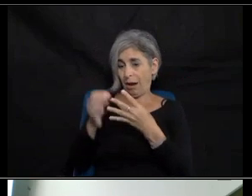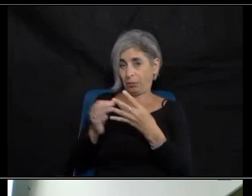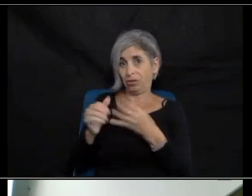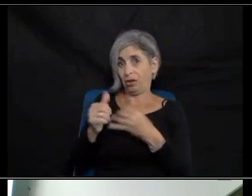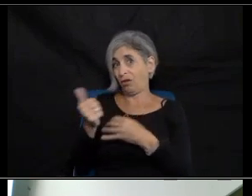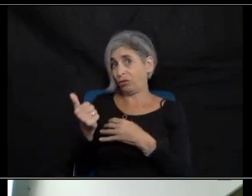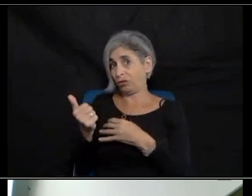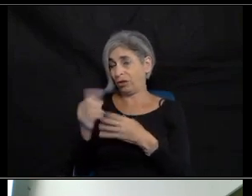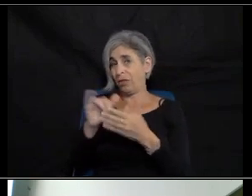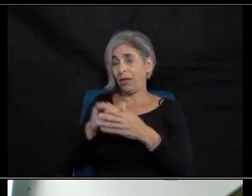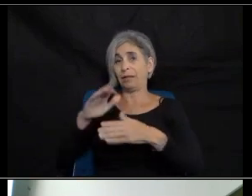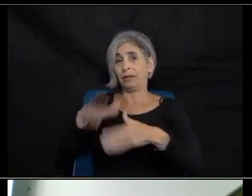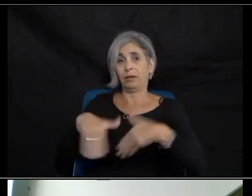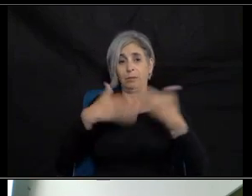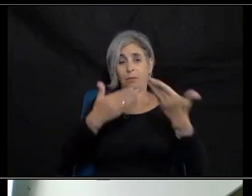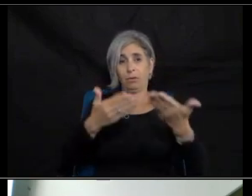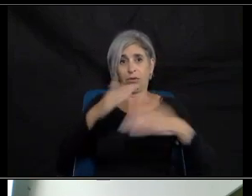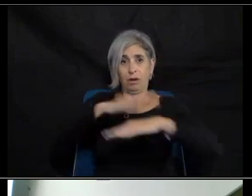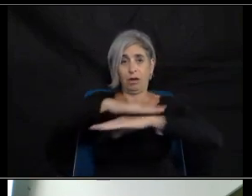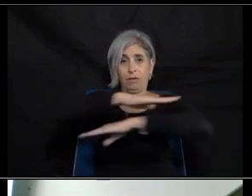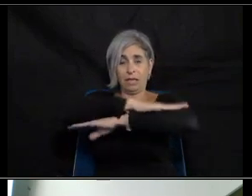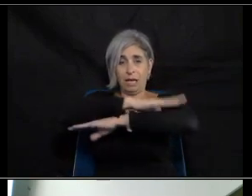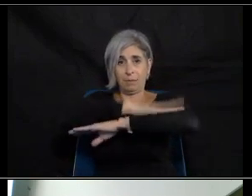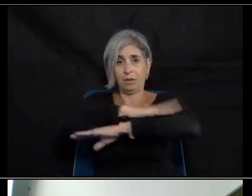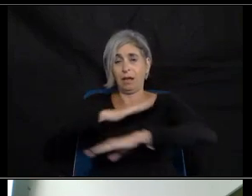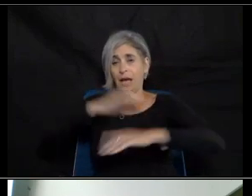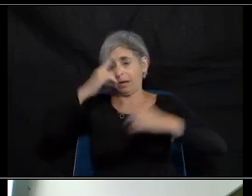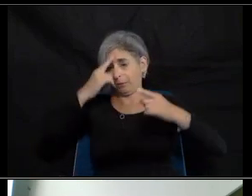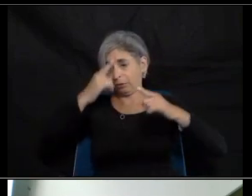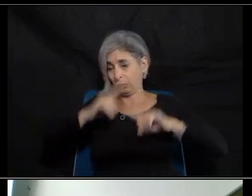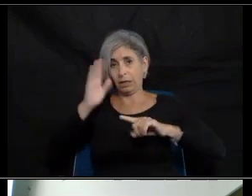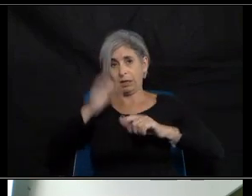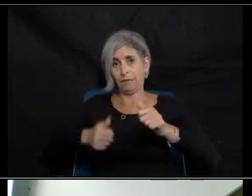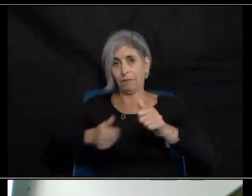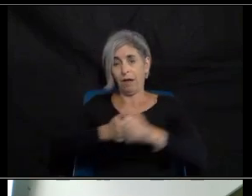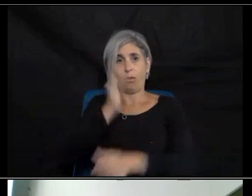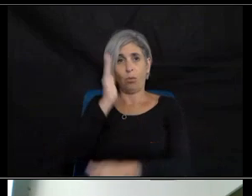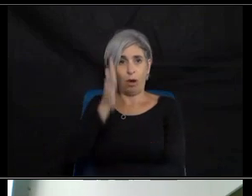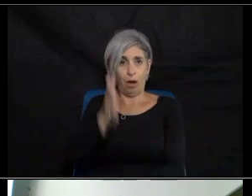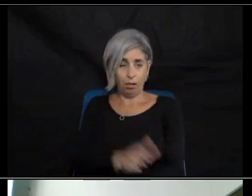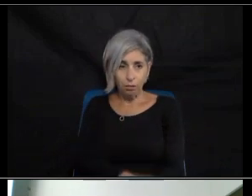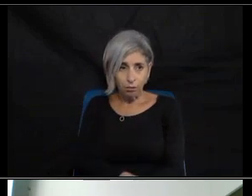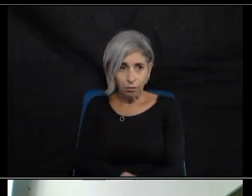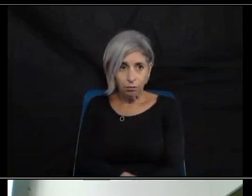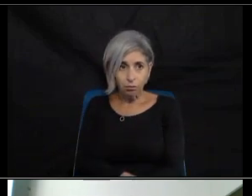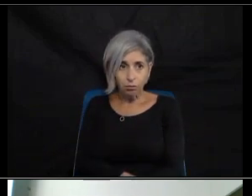on the table. I'm in agreement with it and I'm willing to follow it. Okay, so,